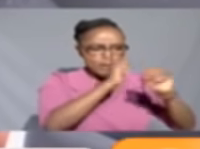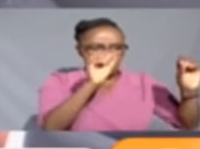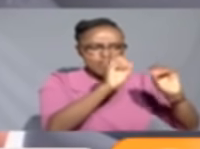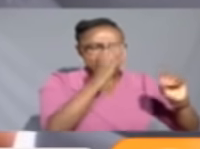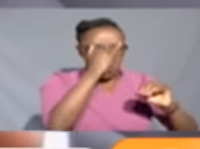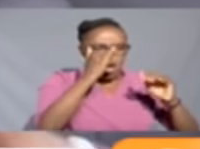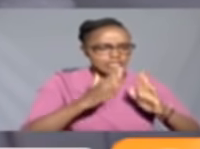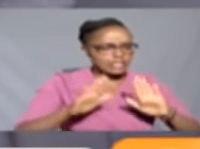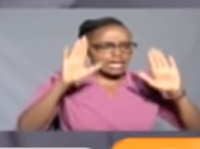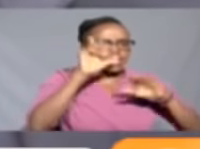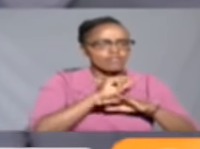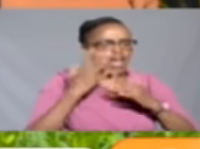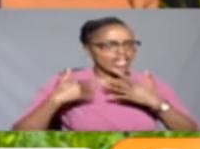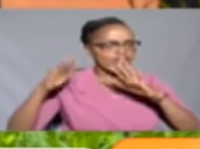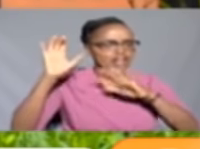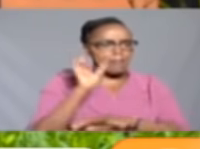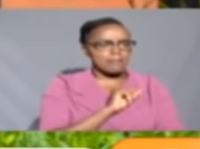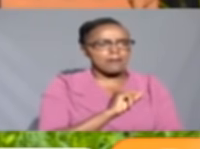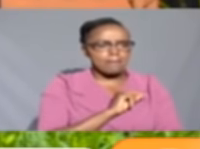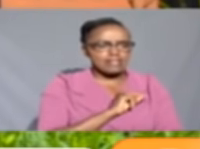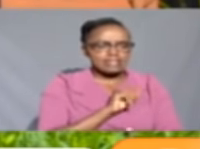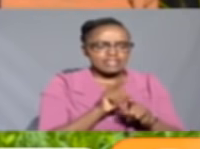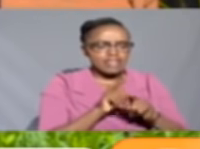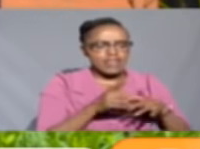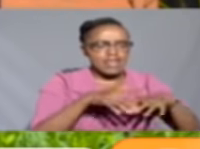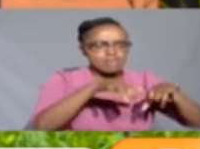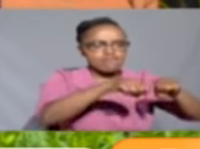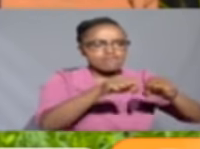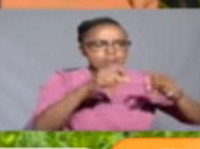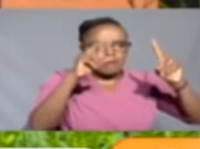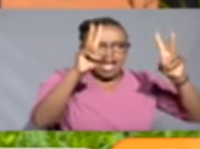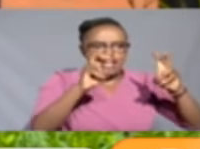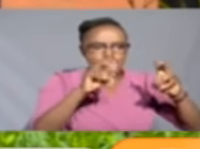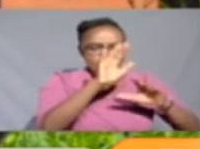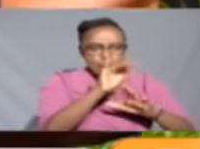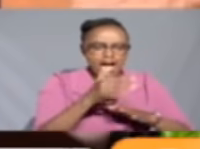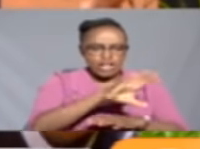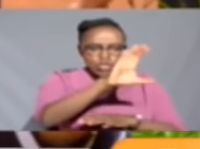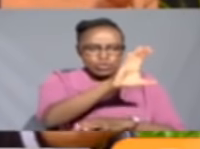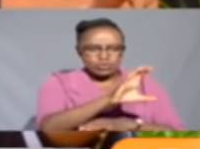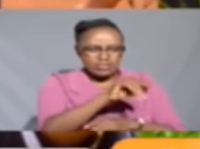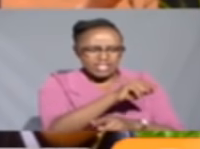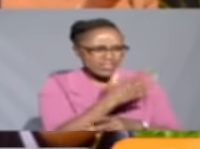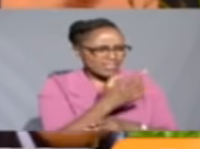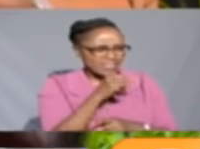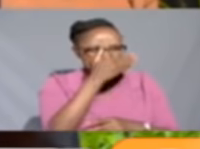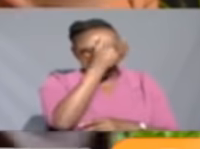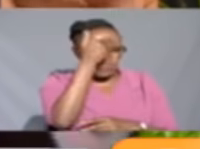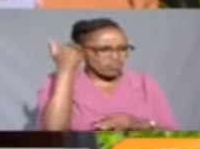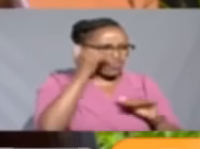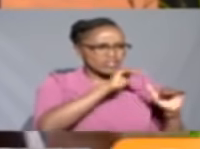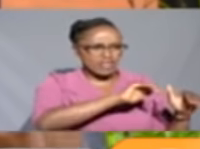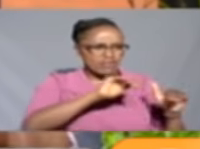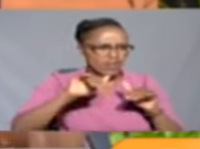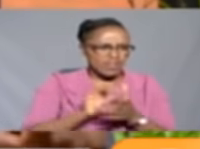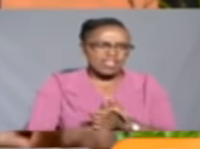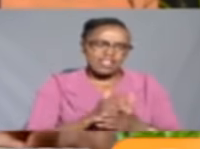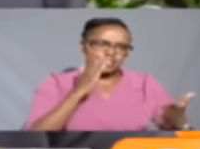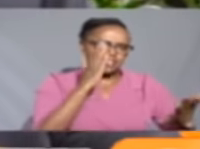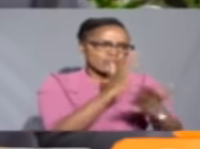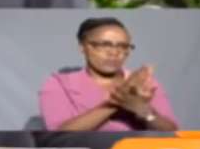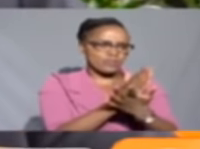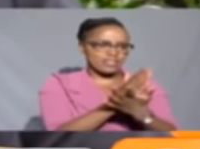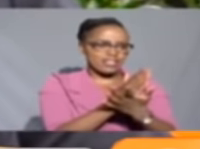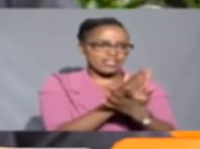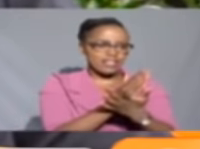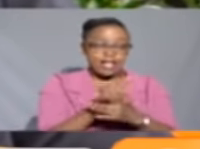already surrendered, he felt the succession issue within his constituency was a foregone conclusion. That is a fact.